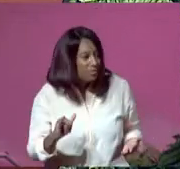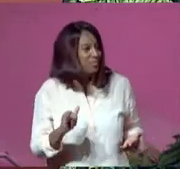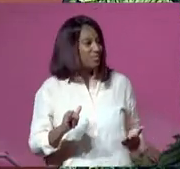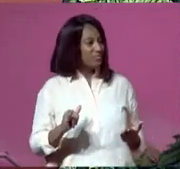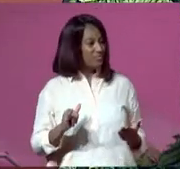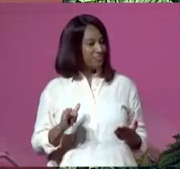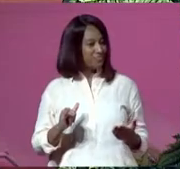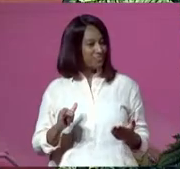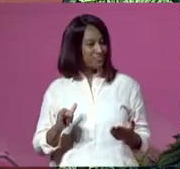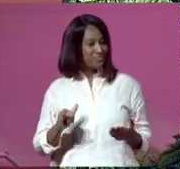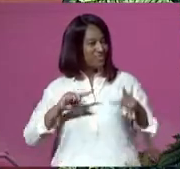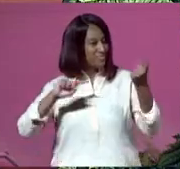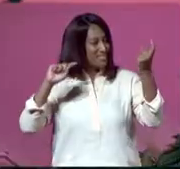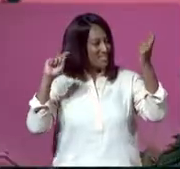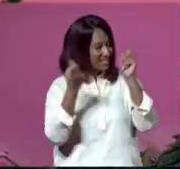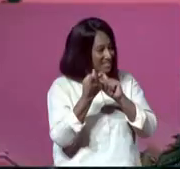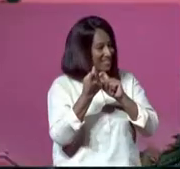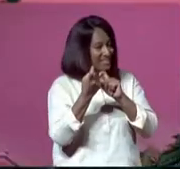leave behind?